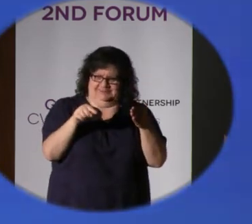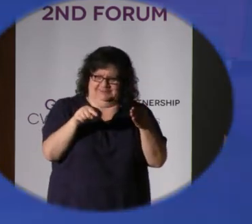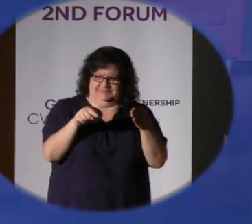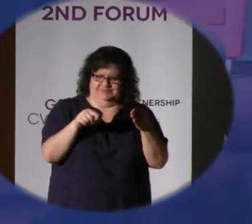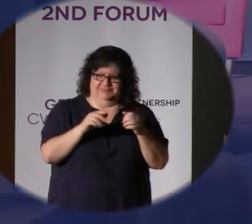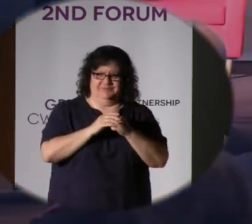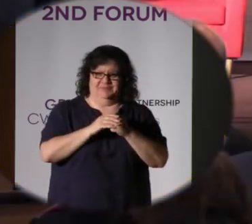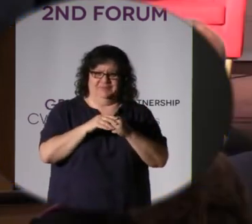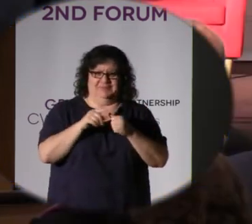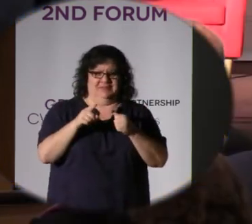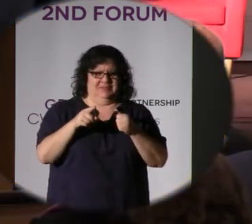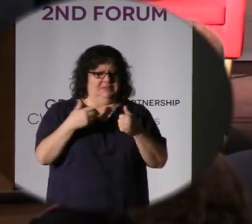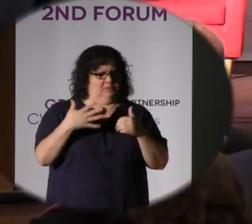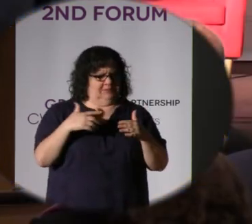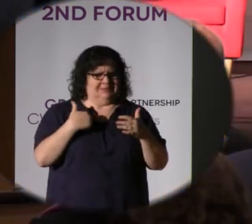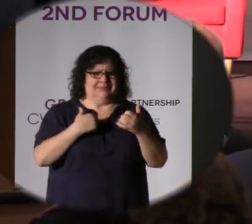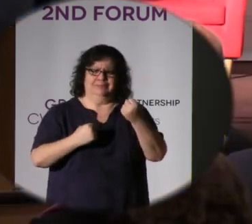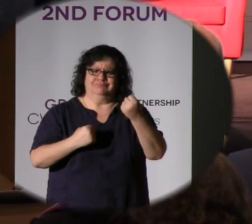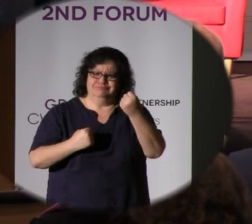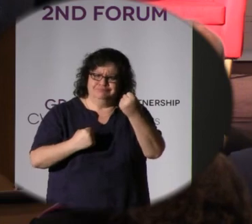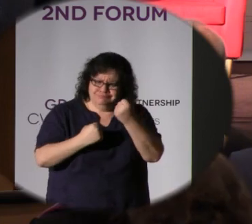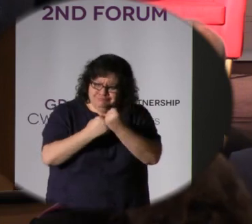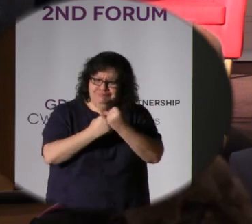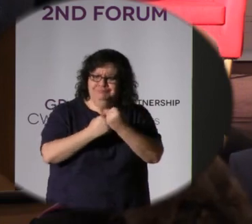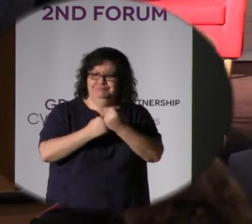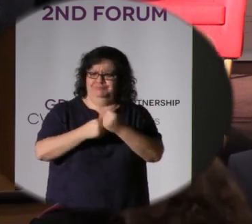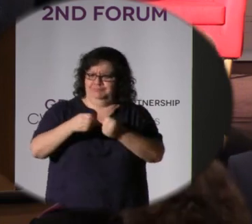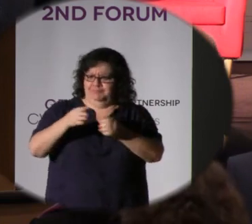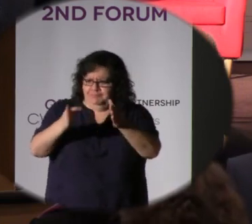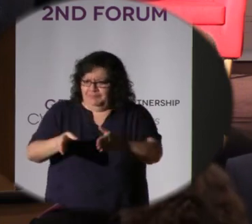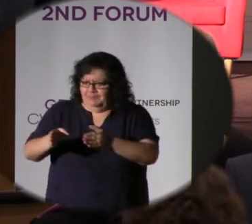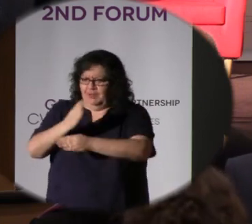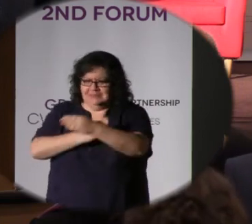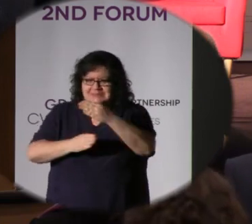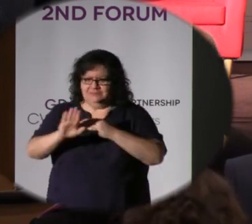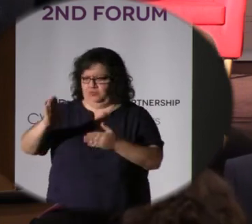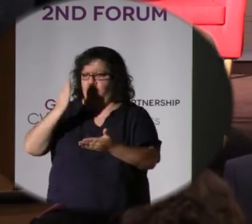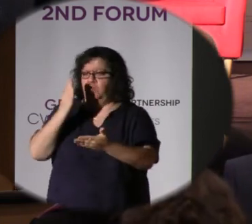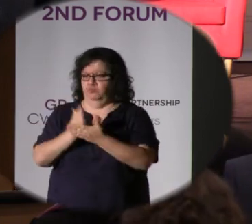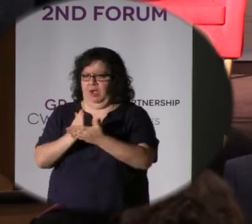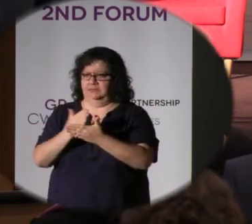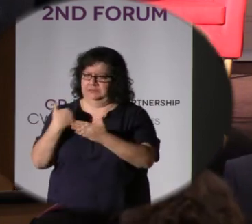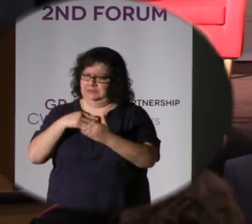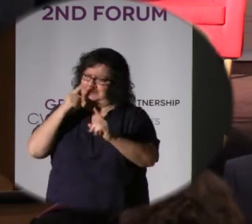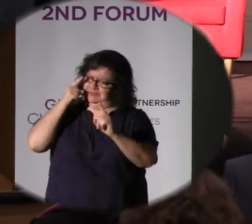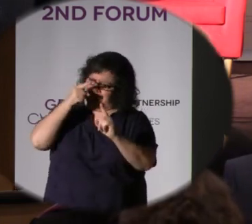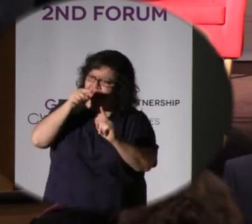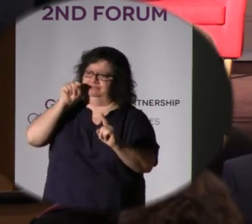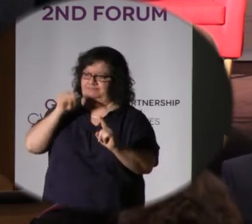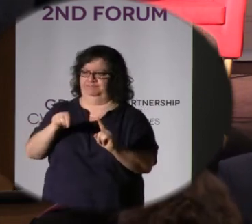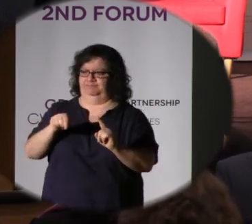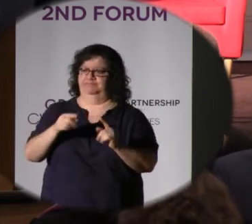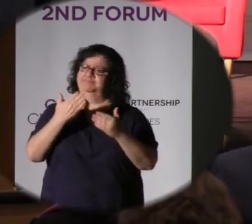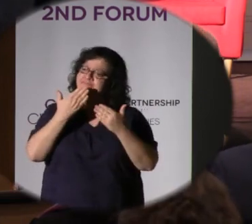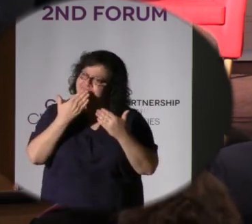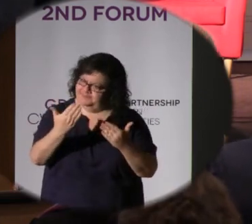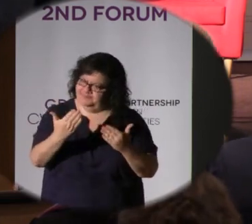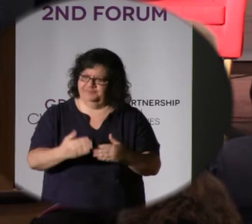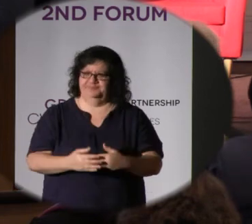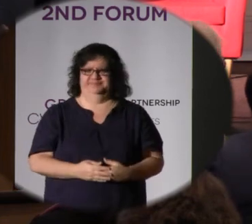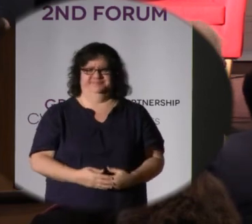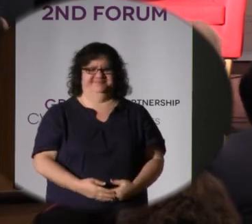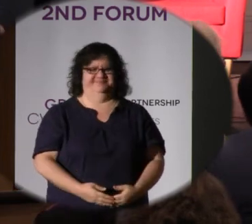the early next year. Okay, thank you. Okay, thank you. Other